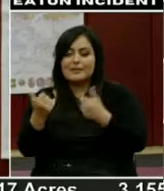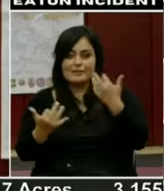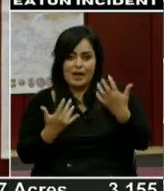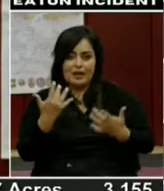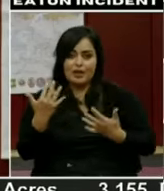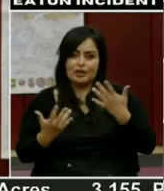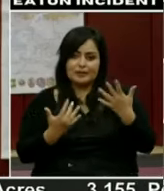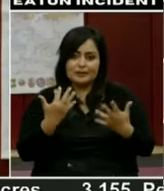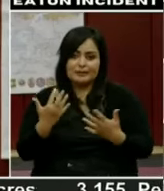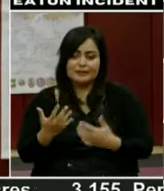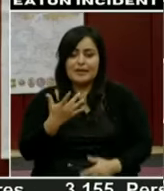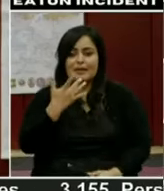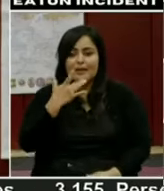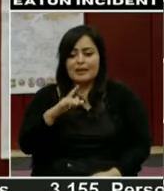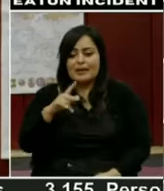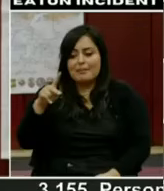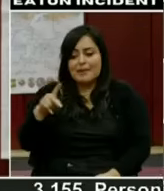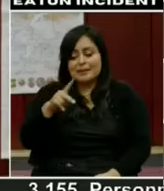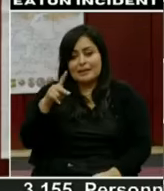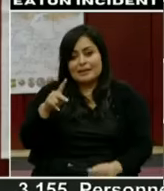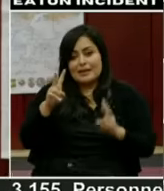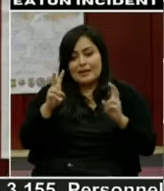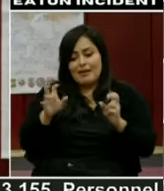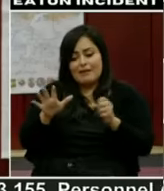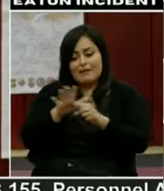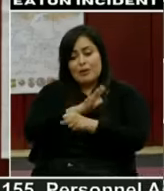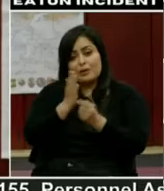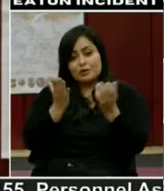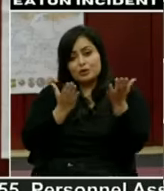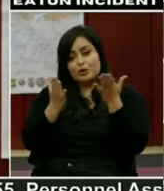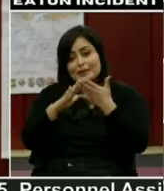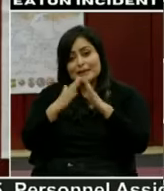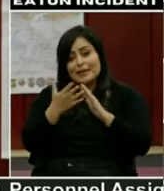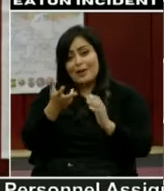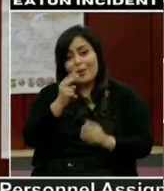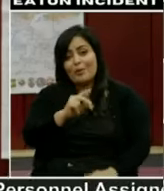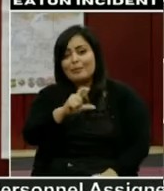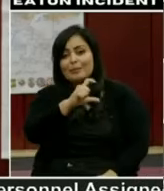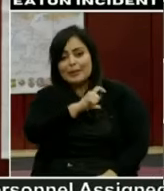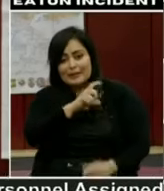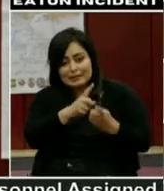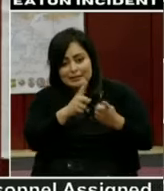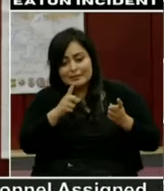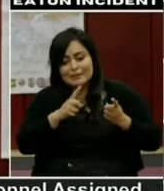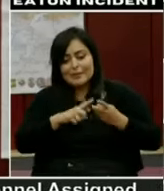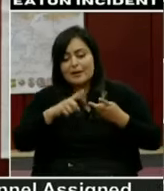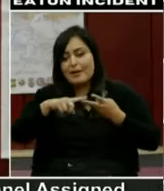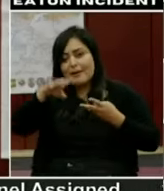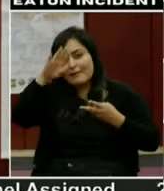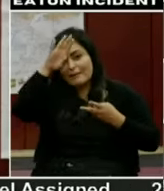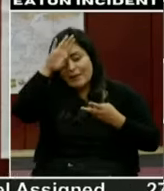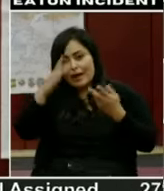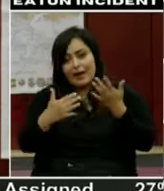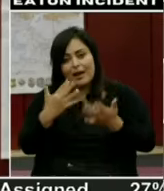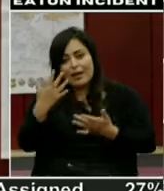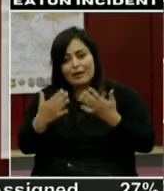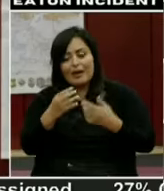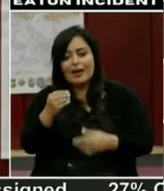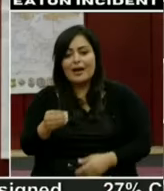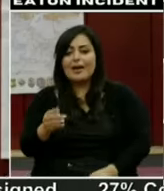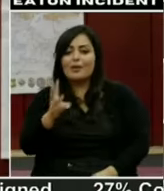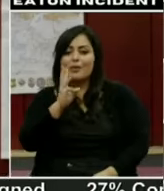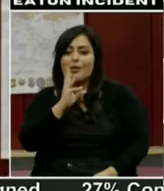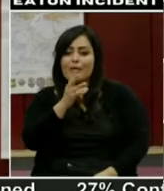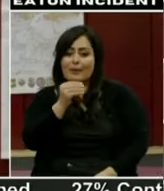Thankfully, Pasadena is a full-service city with our own police, fire, water and power, and public